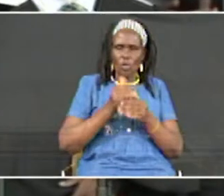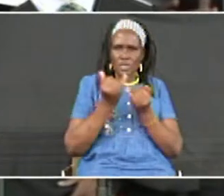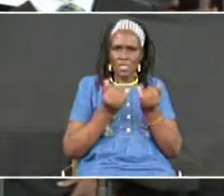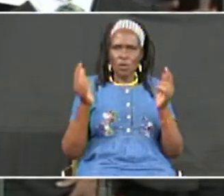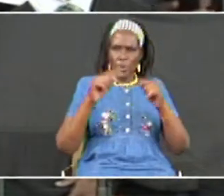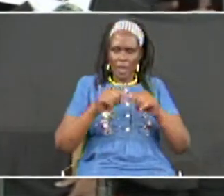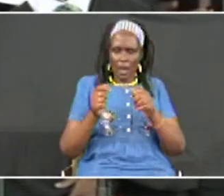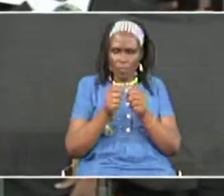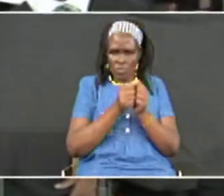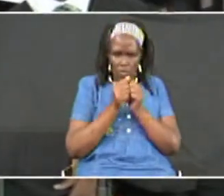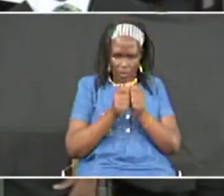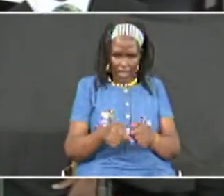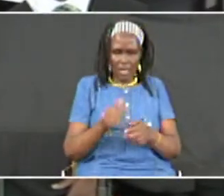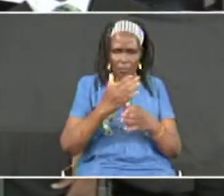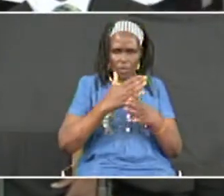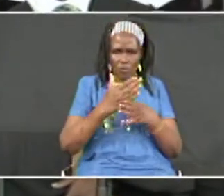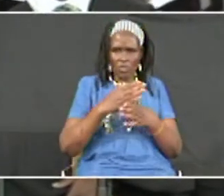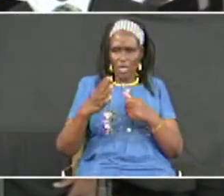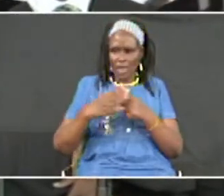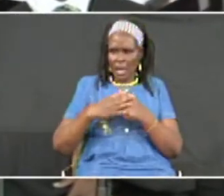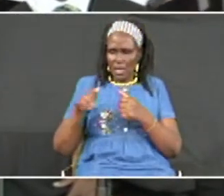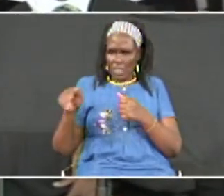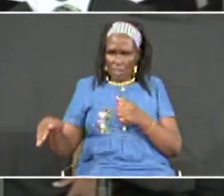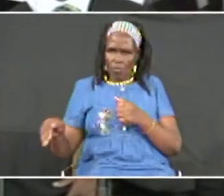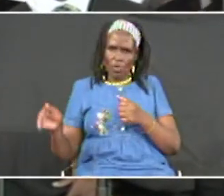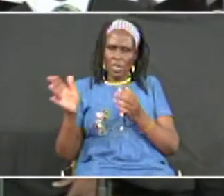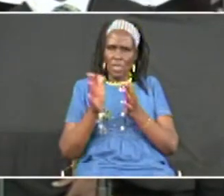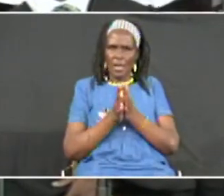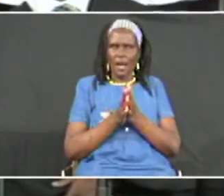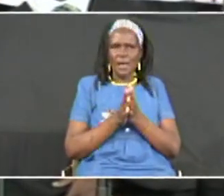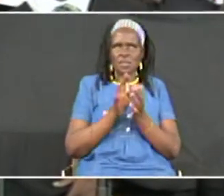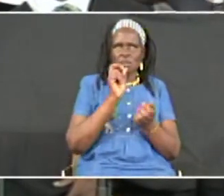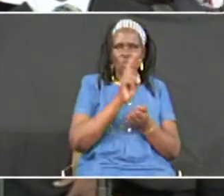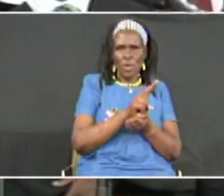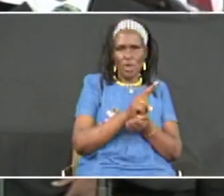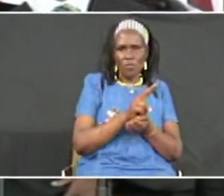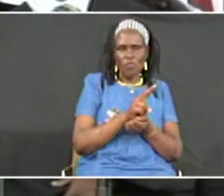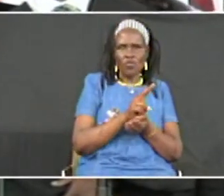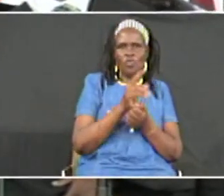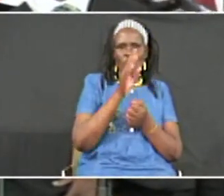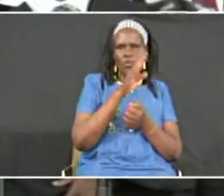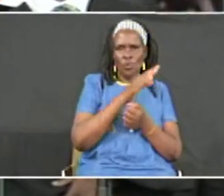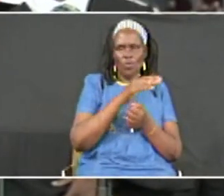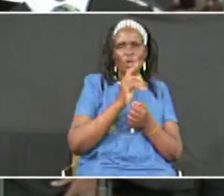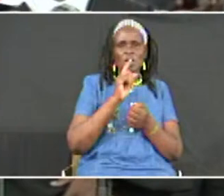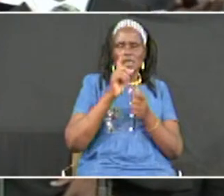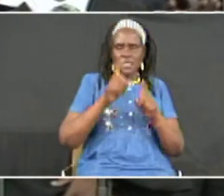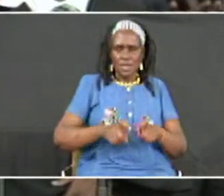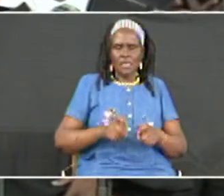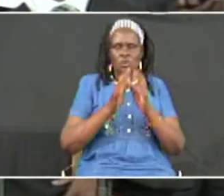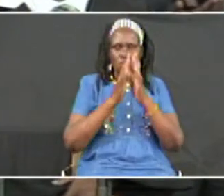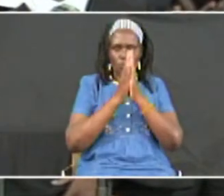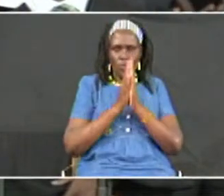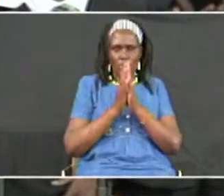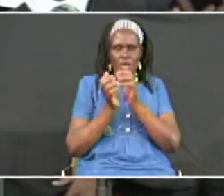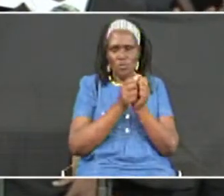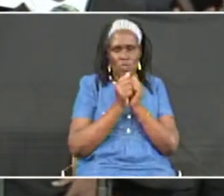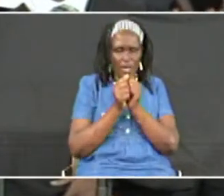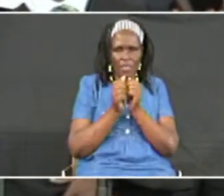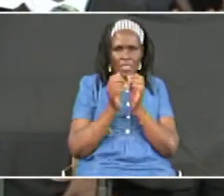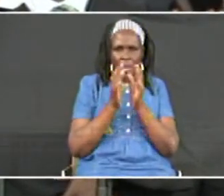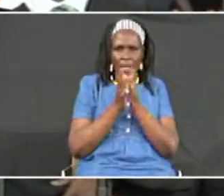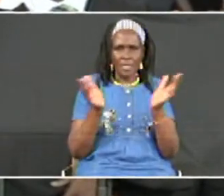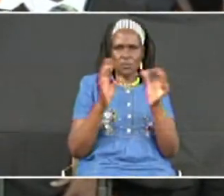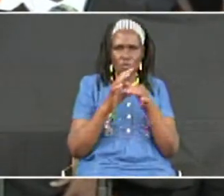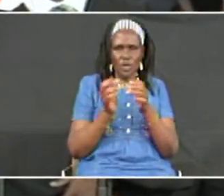together between 9 a.m. and 12 noon, just to pray together and to join